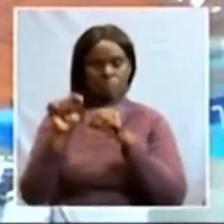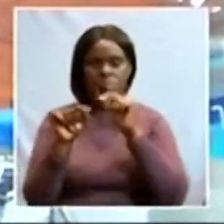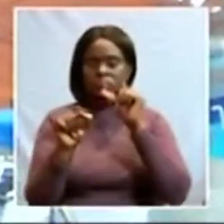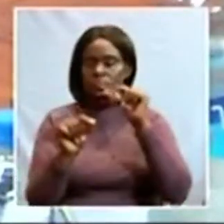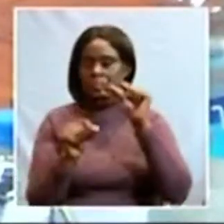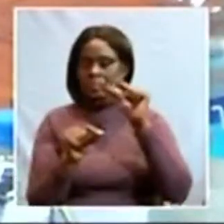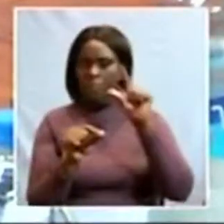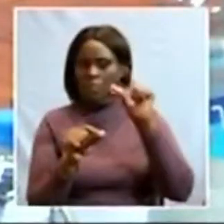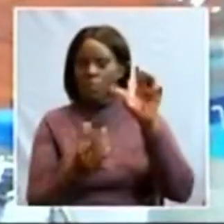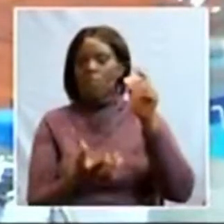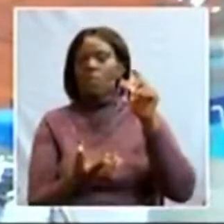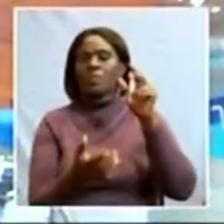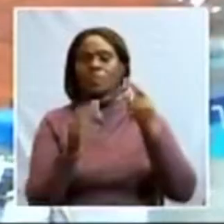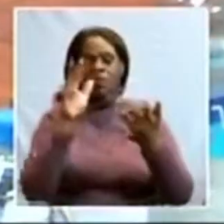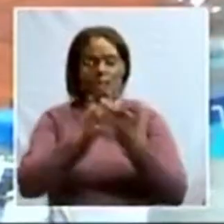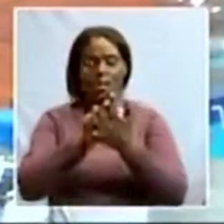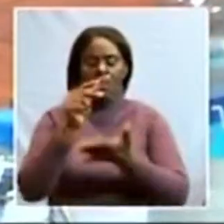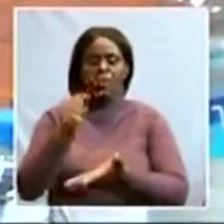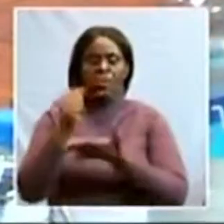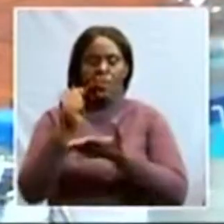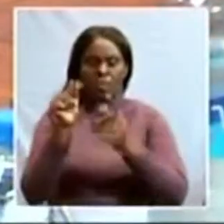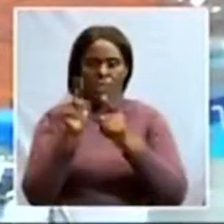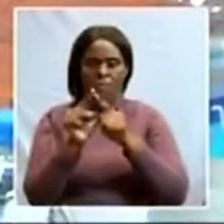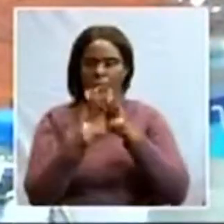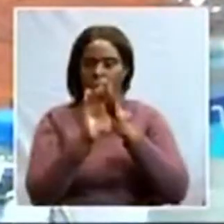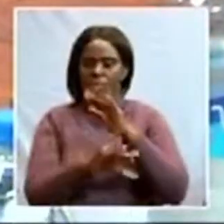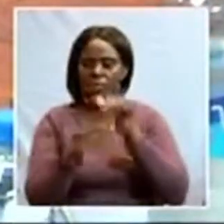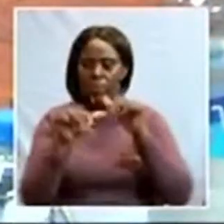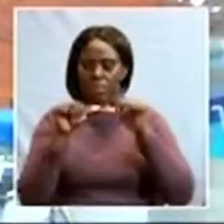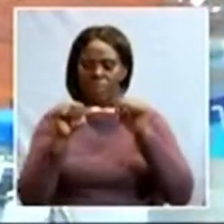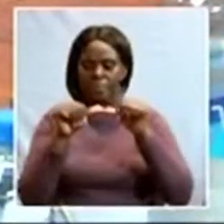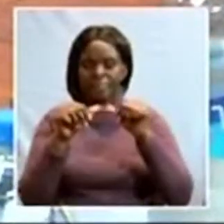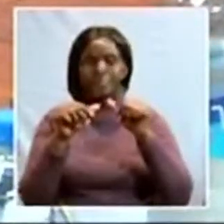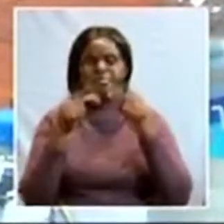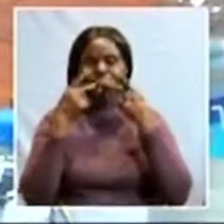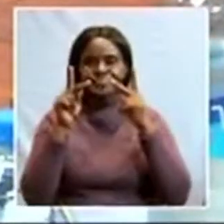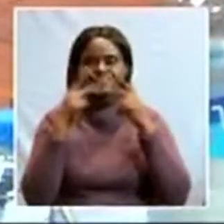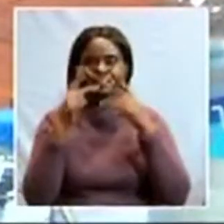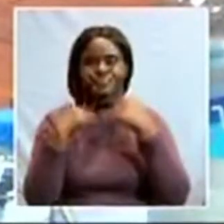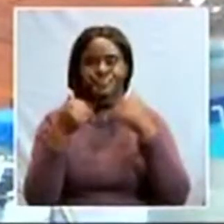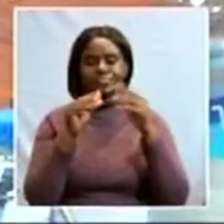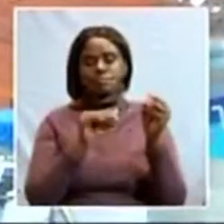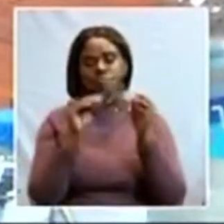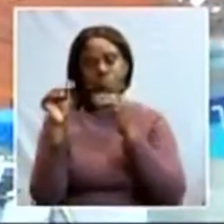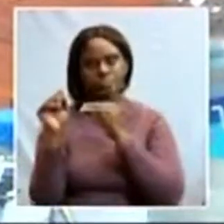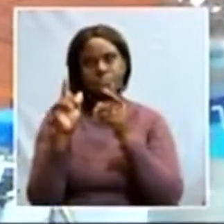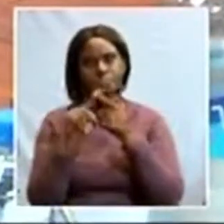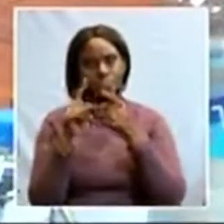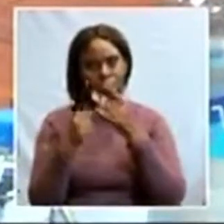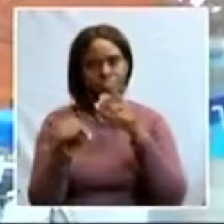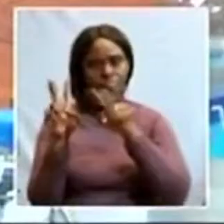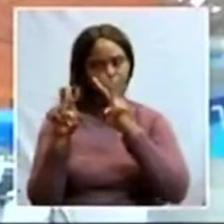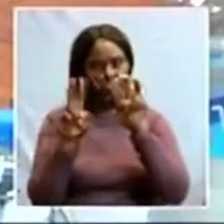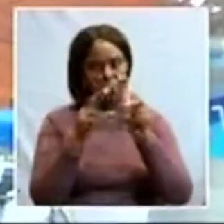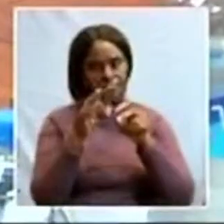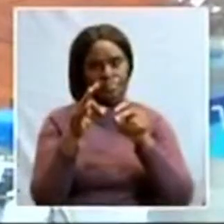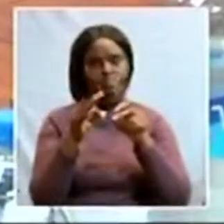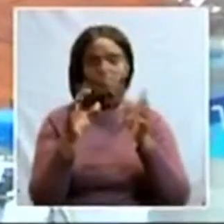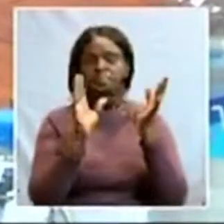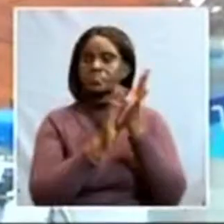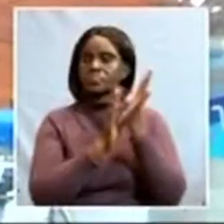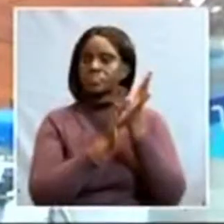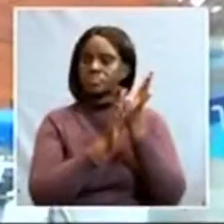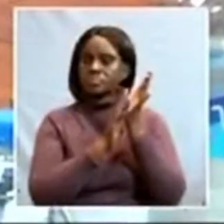2025 approved budget. And we are still under public health. We move on to inspection of